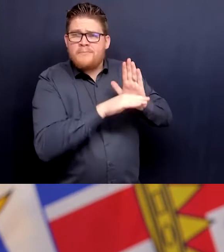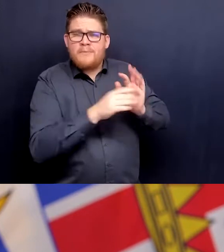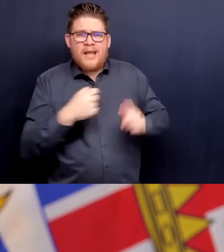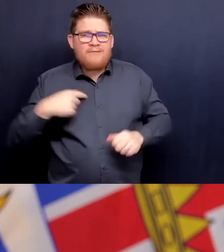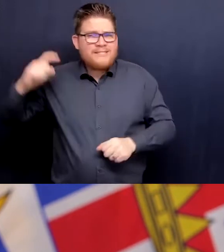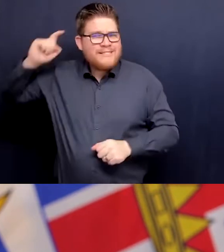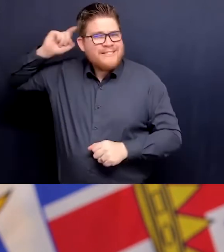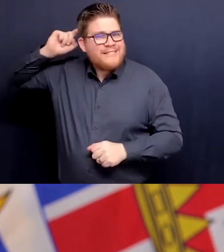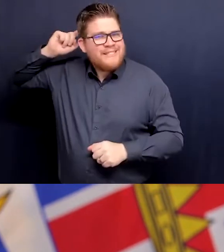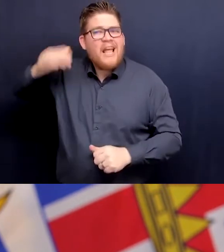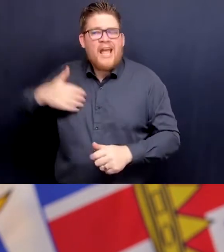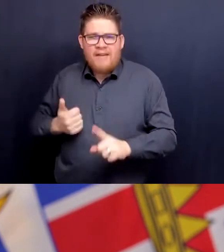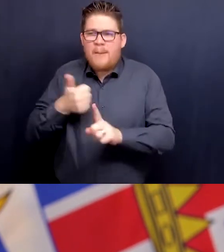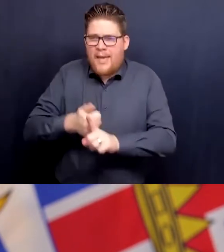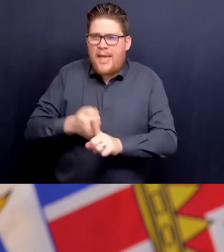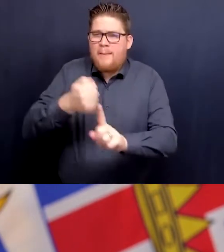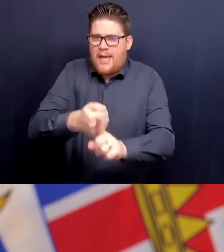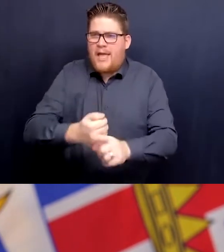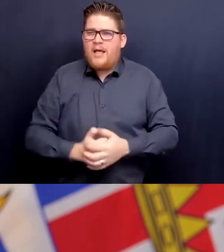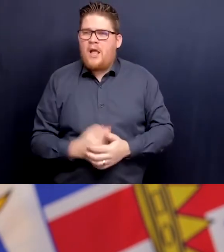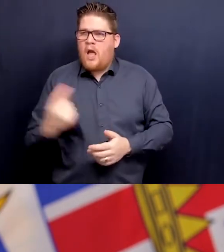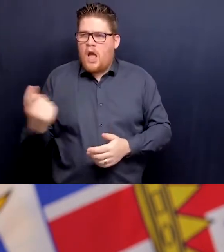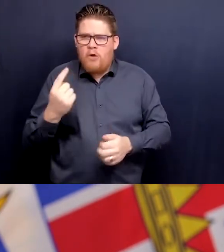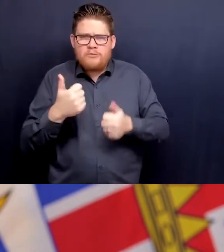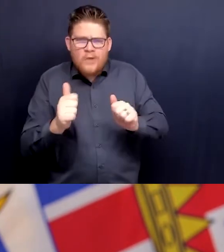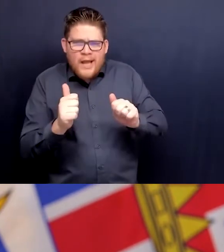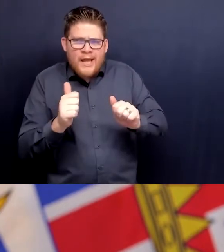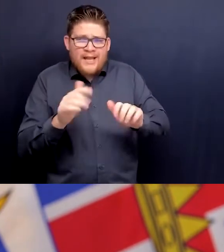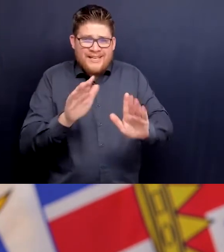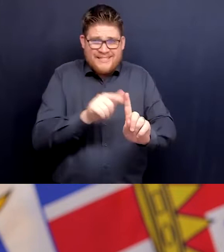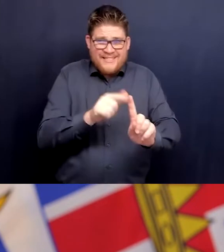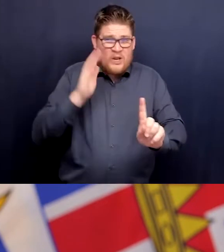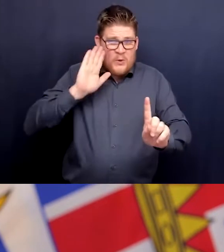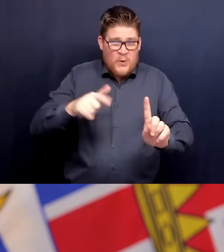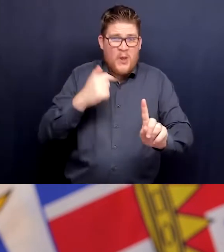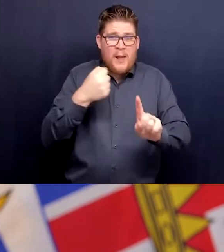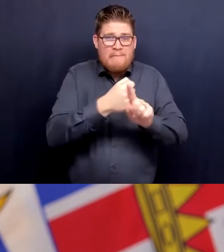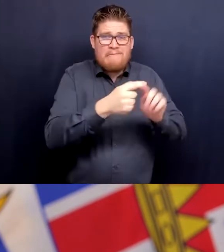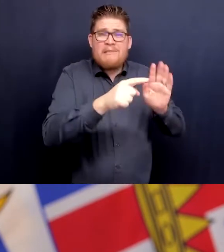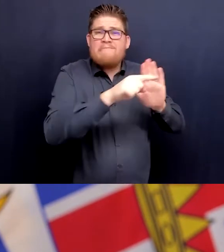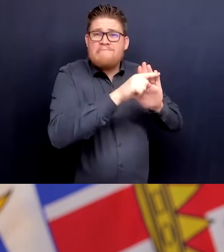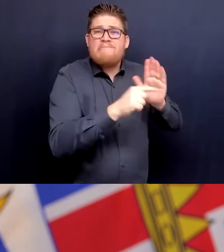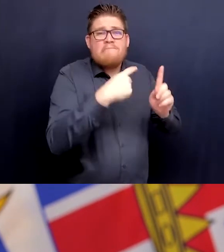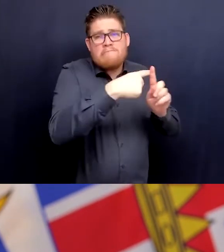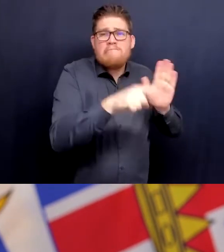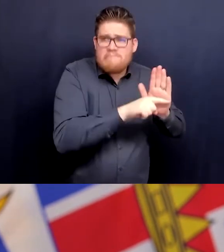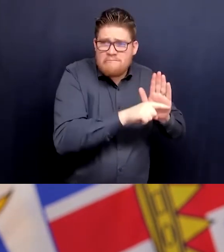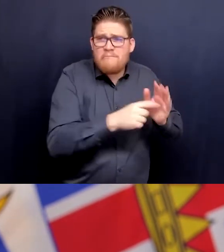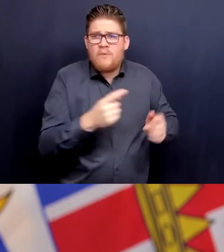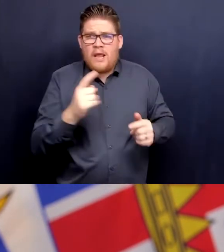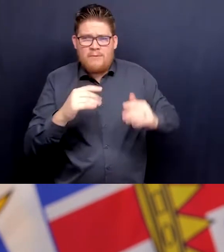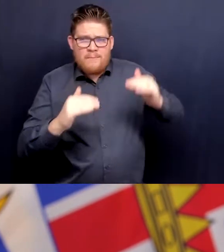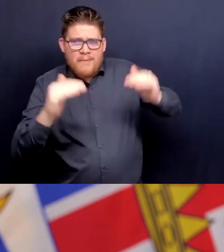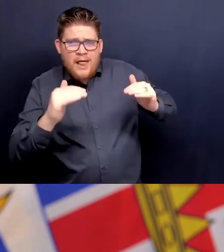have always tried to balance the risks and benefits of each measure that we've put in place and to do it in a way that's thoughtful. And